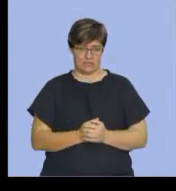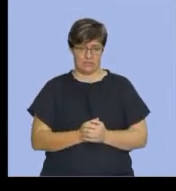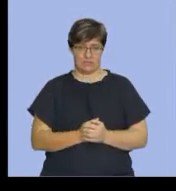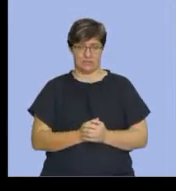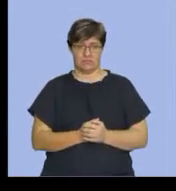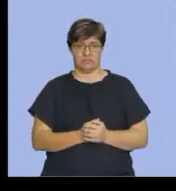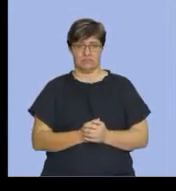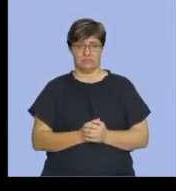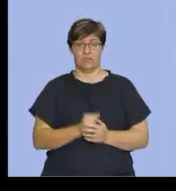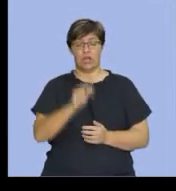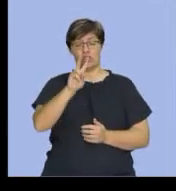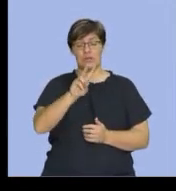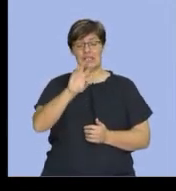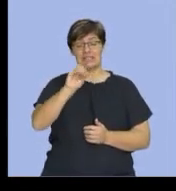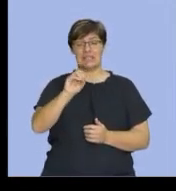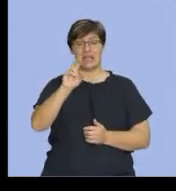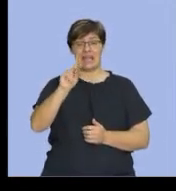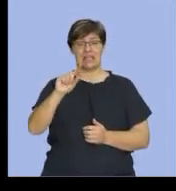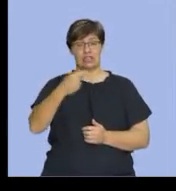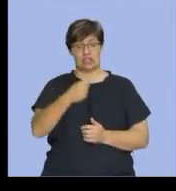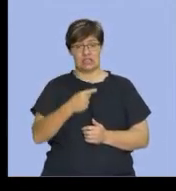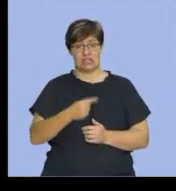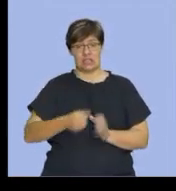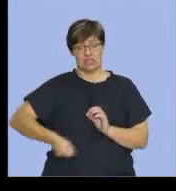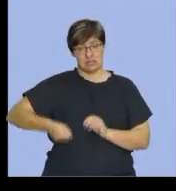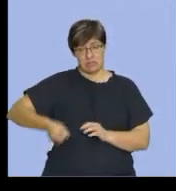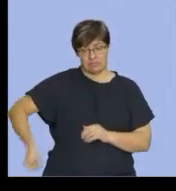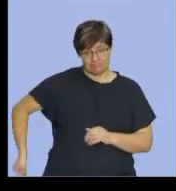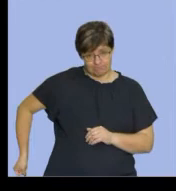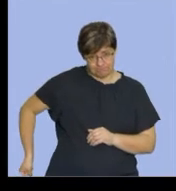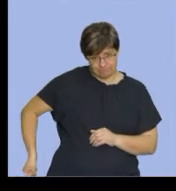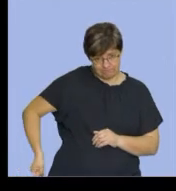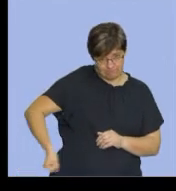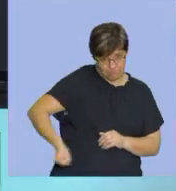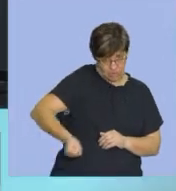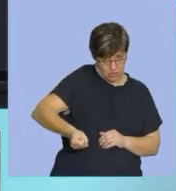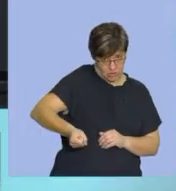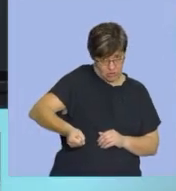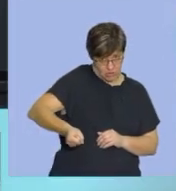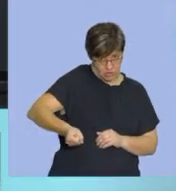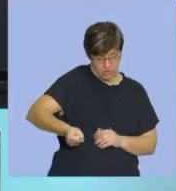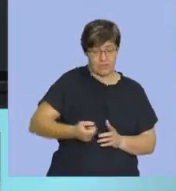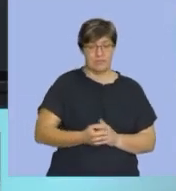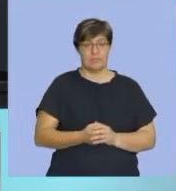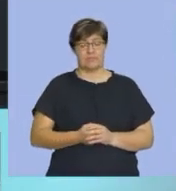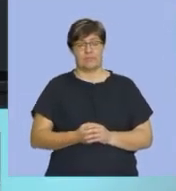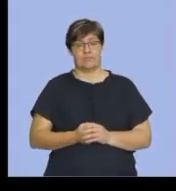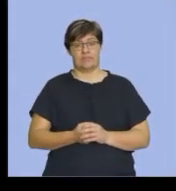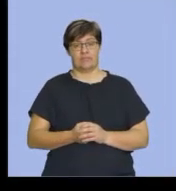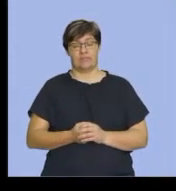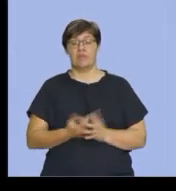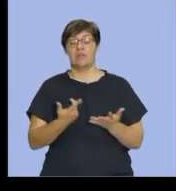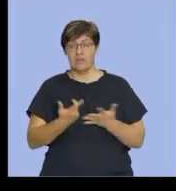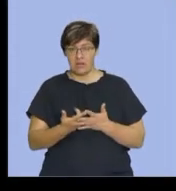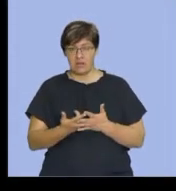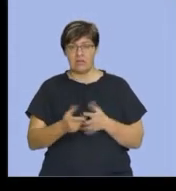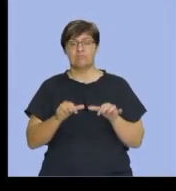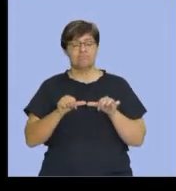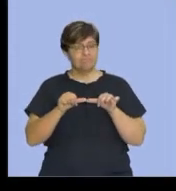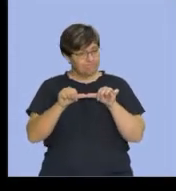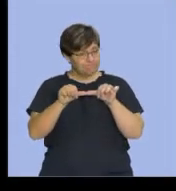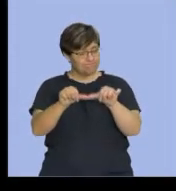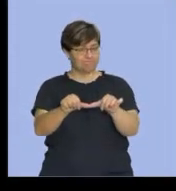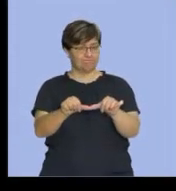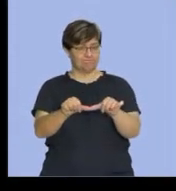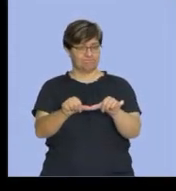a 20-kilogram suitcase with a strap. So she's pulling it at an angle at a constant velocity.